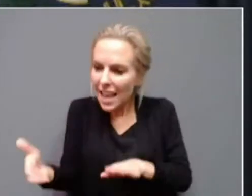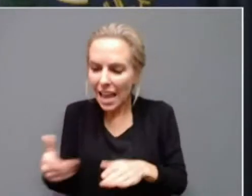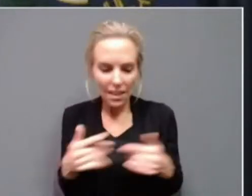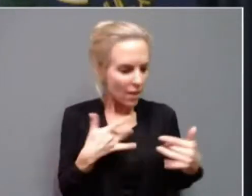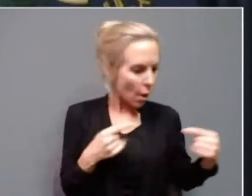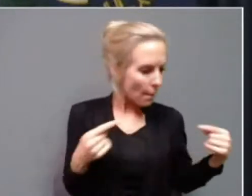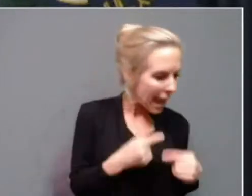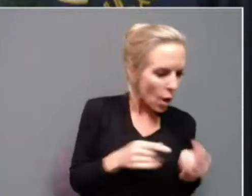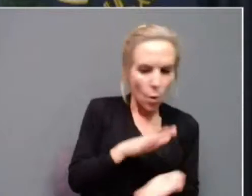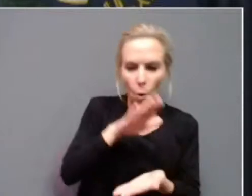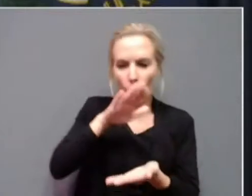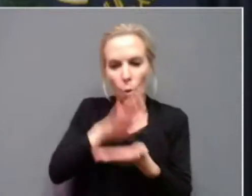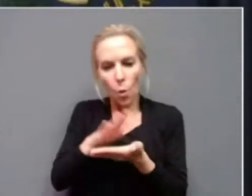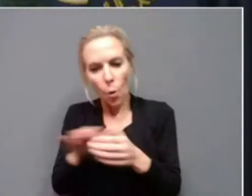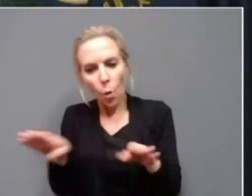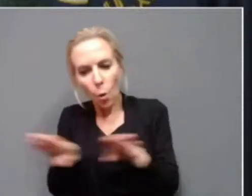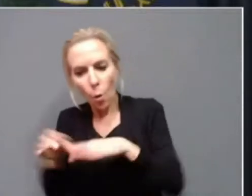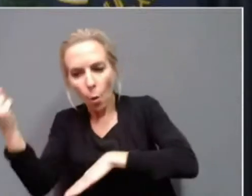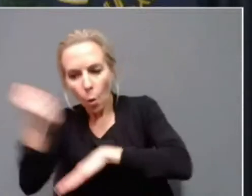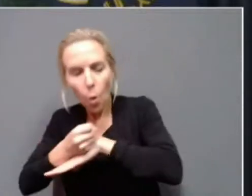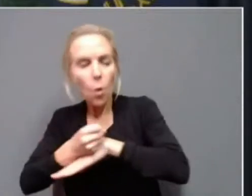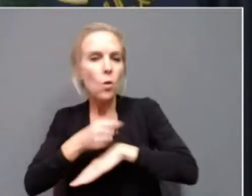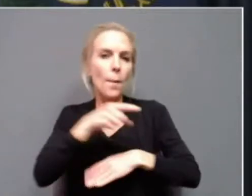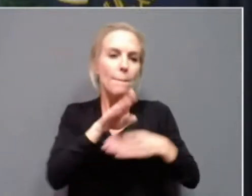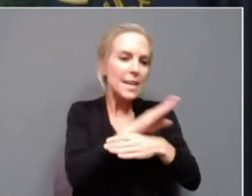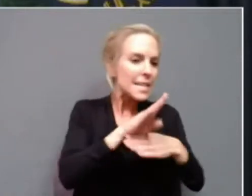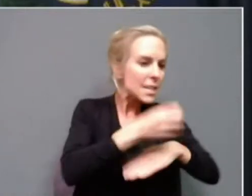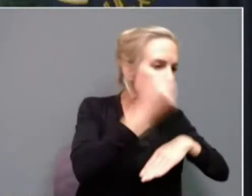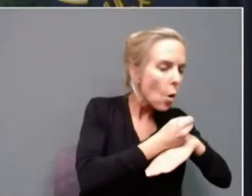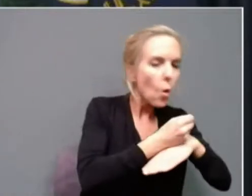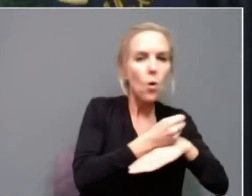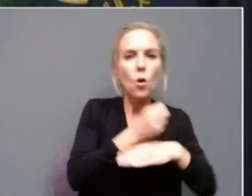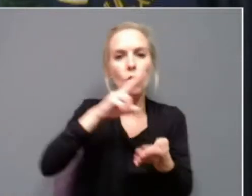closures, the business closures, nursing home shutdowns, all of it